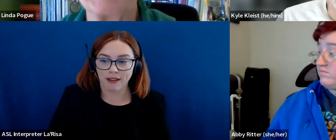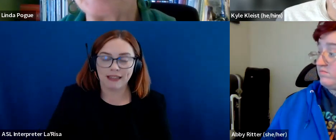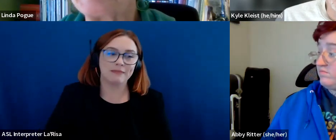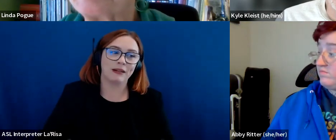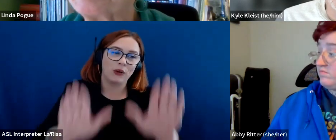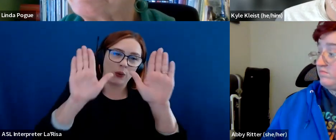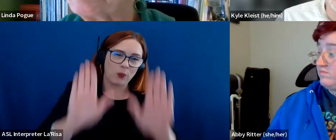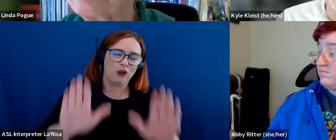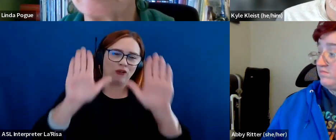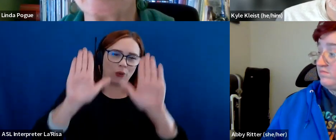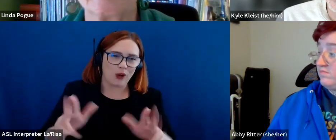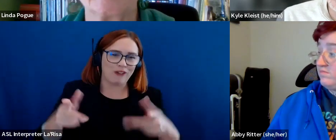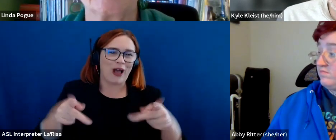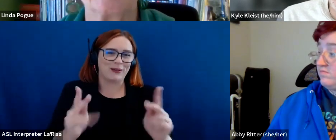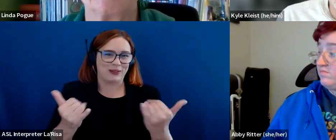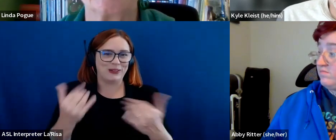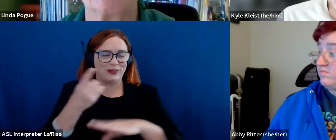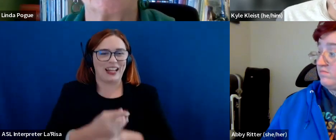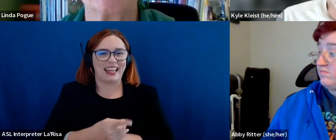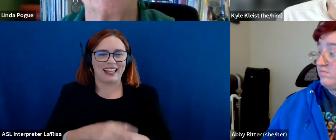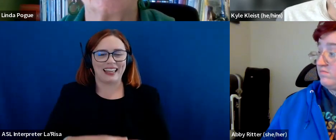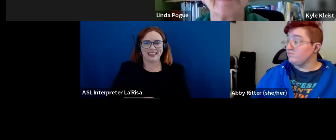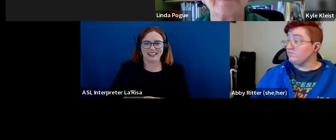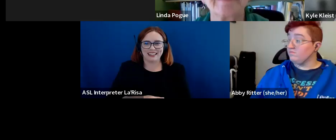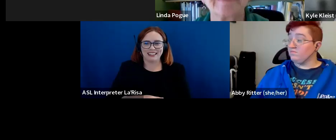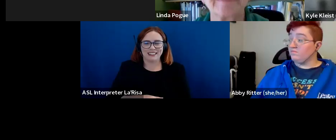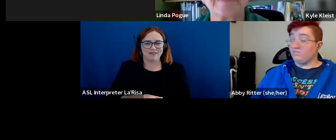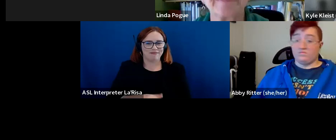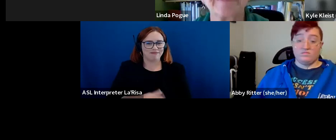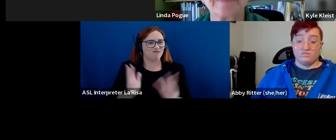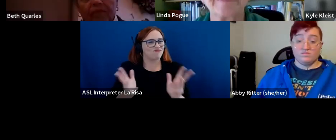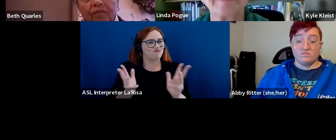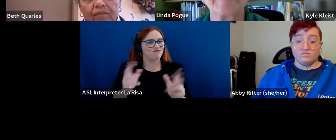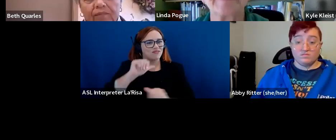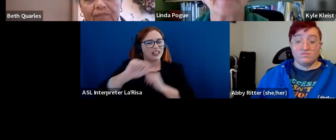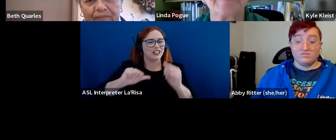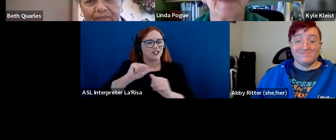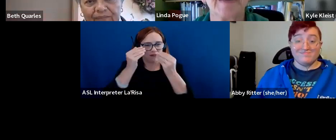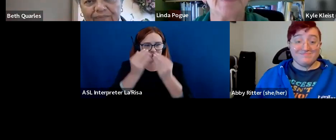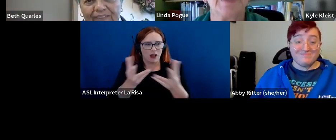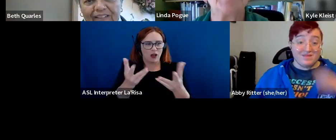wonderful opportunity to just share with one another what we're doing.